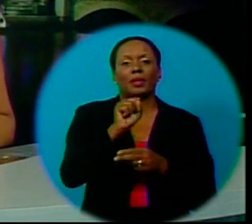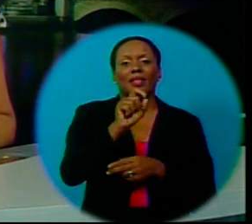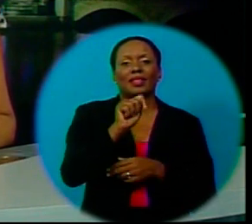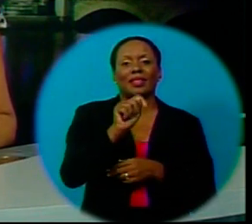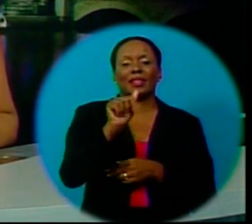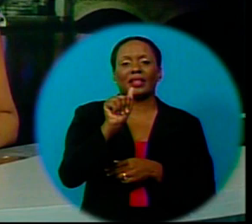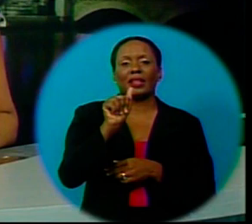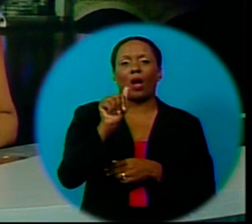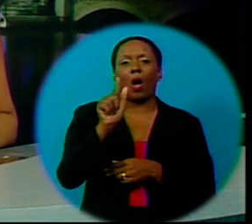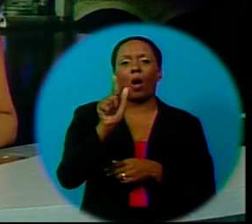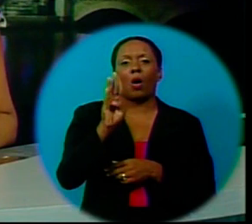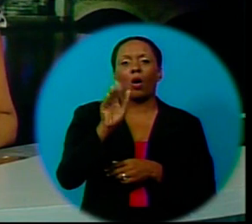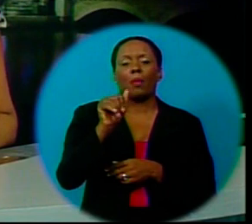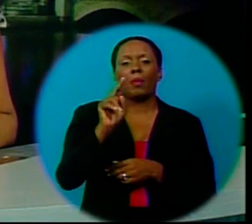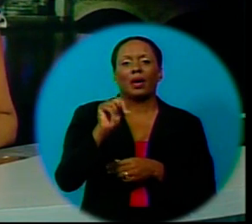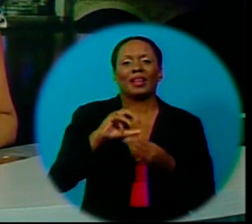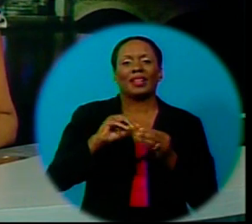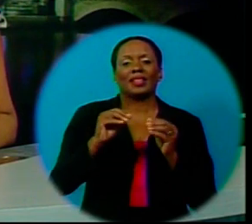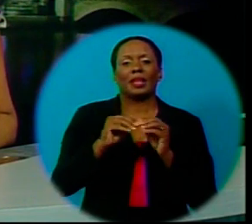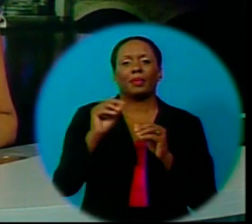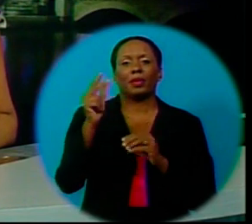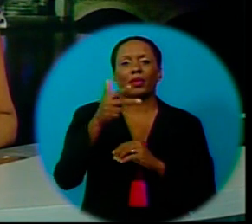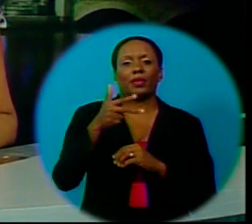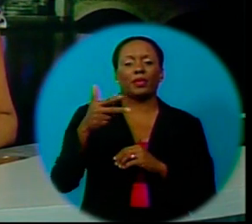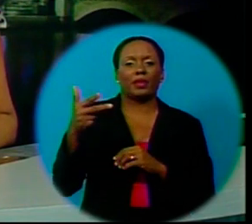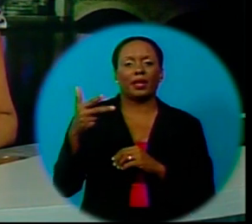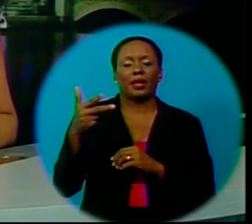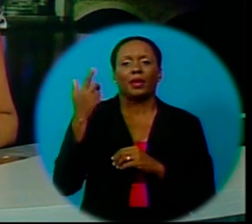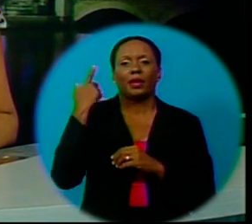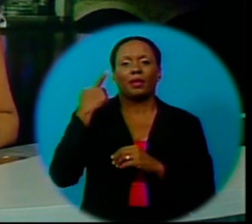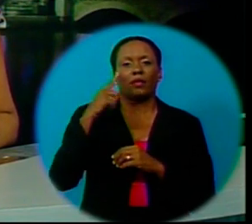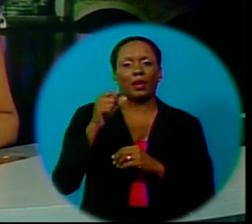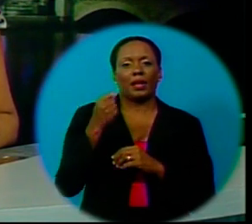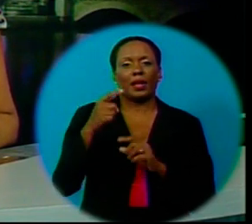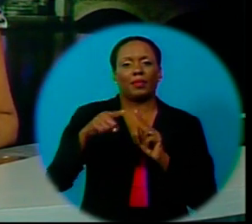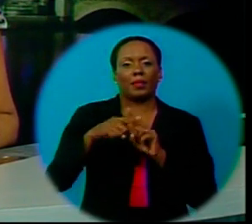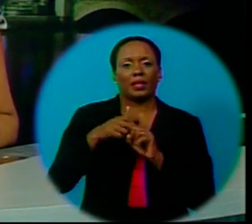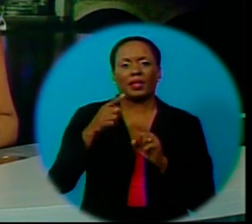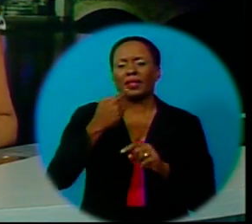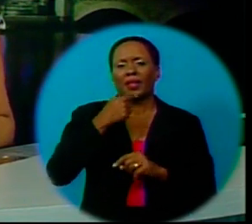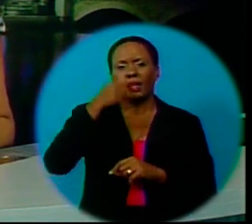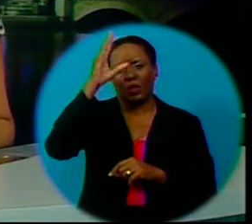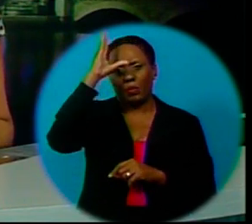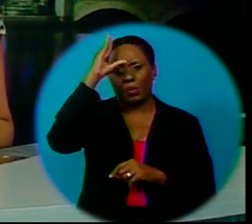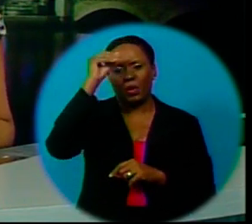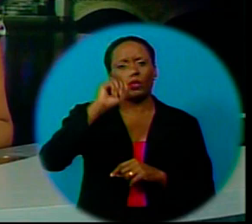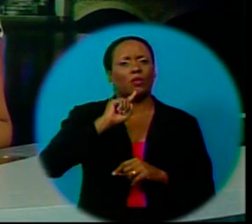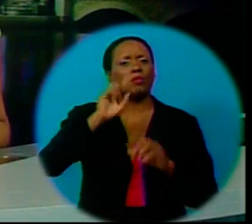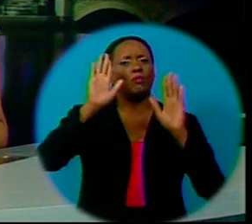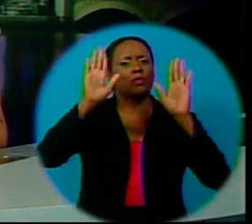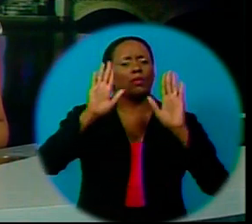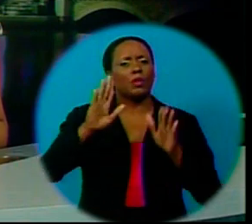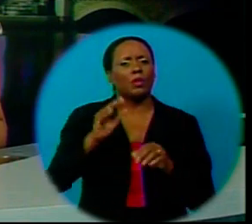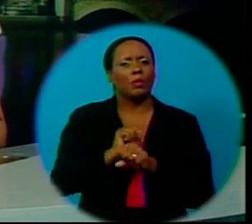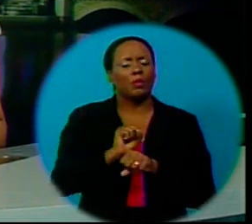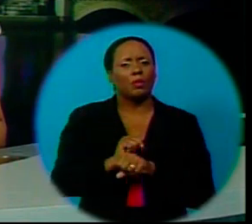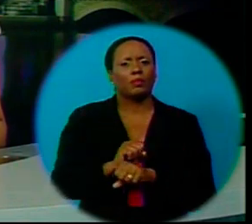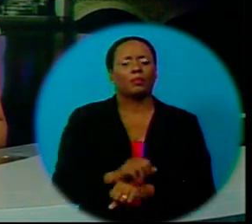examination. Principal Angela Ramsey says the performances of the males especially were outstanding.